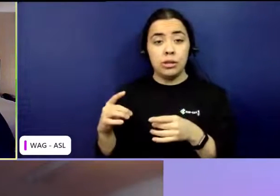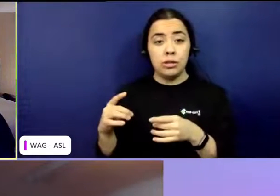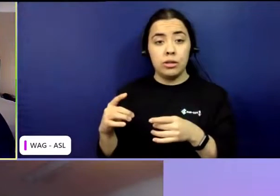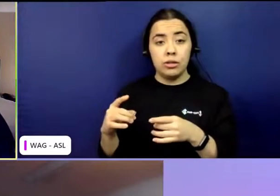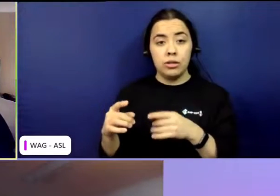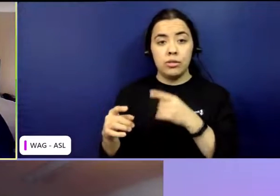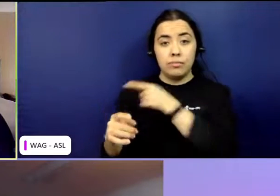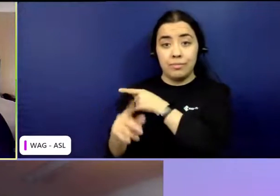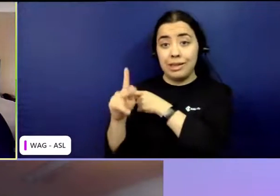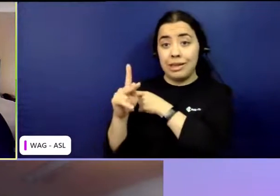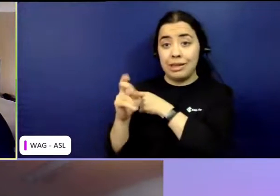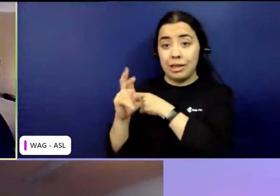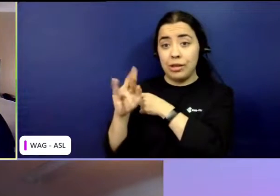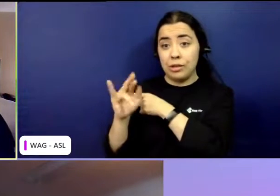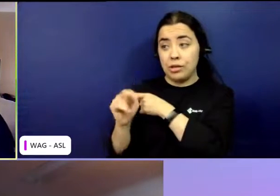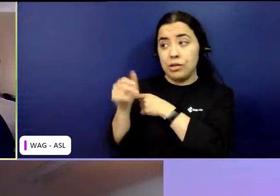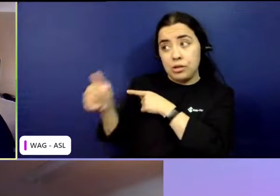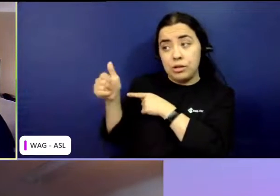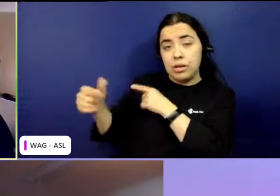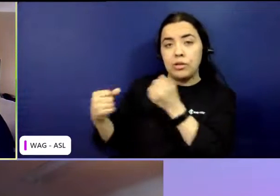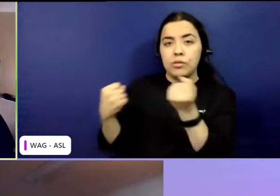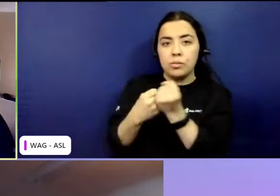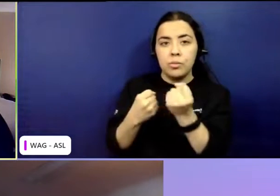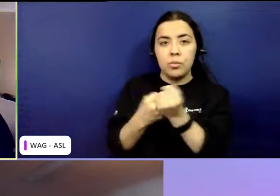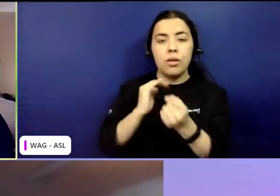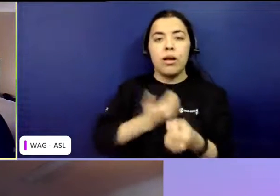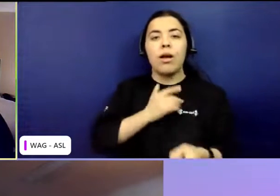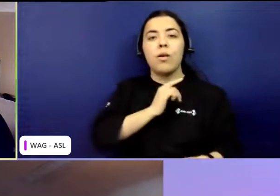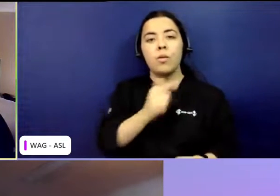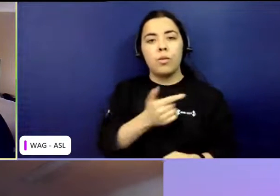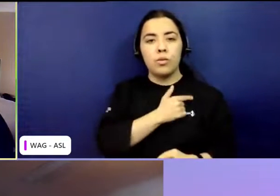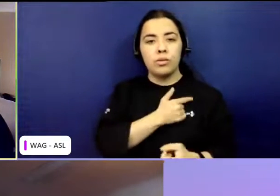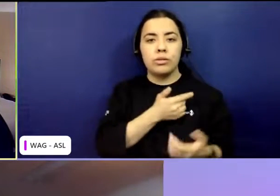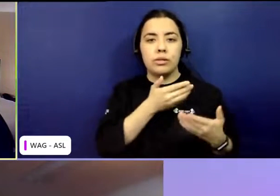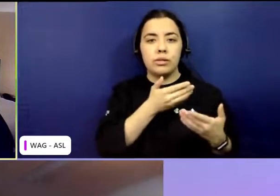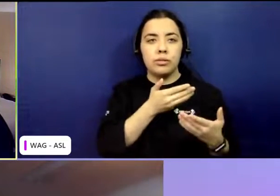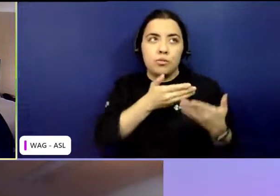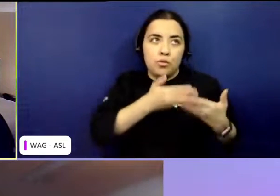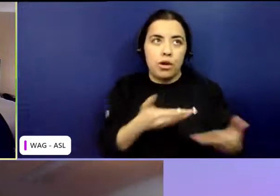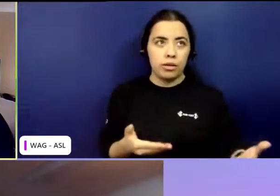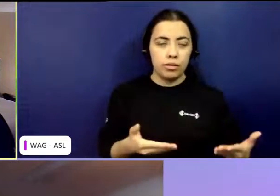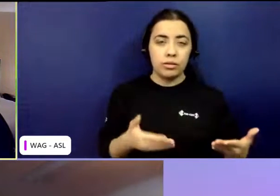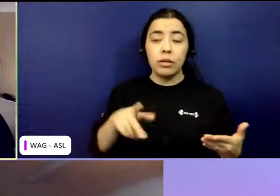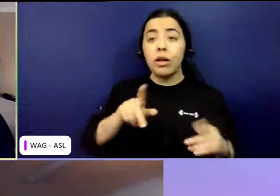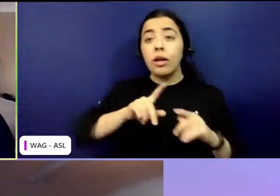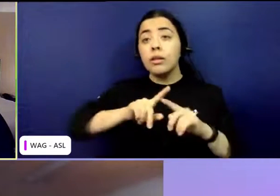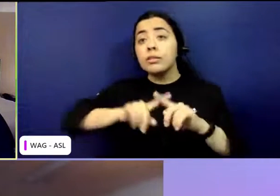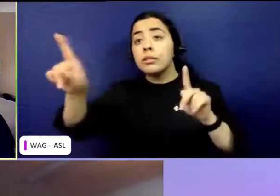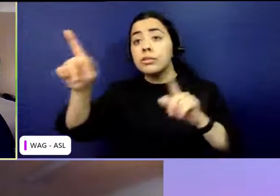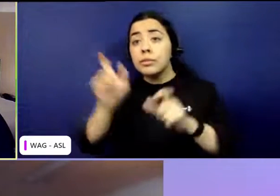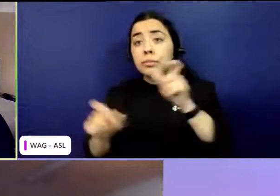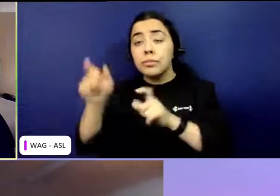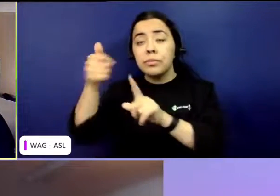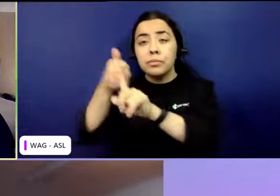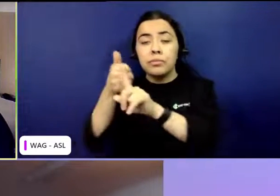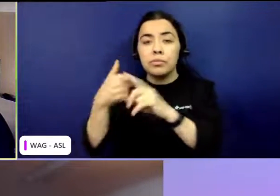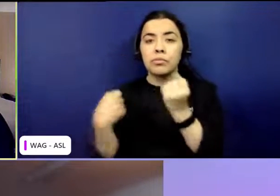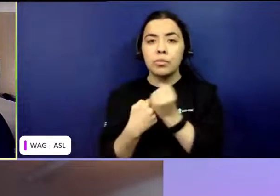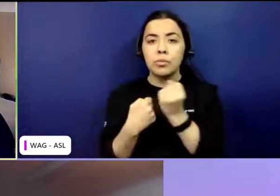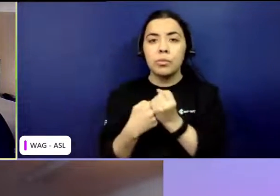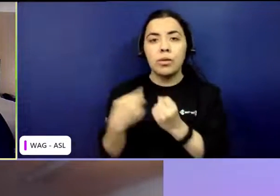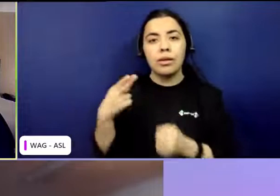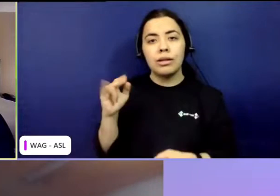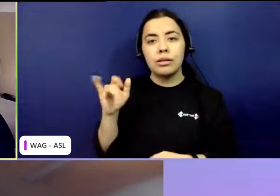our loyalty product. And then we have others who support how Hilton